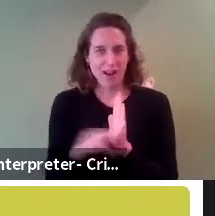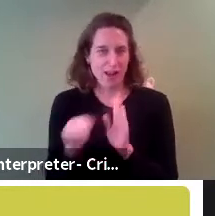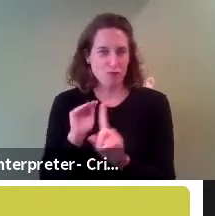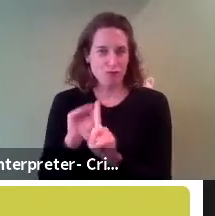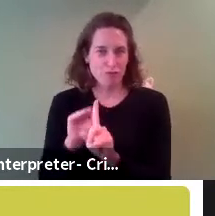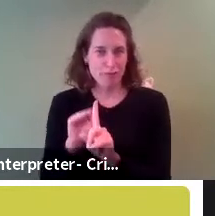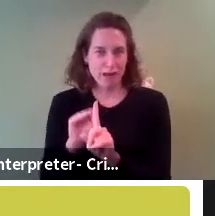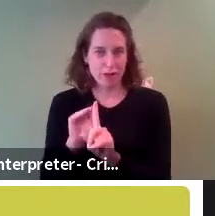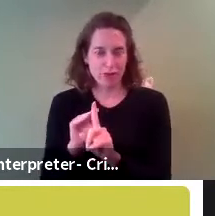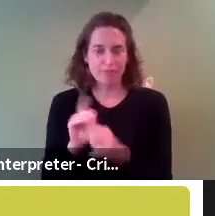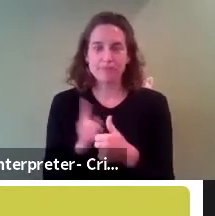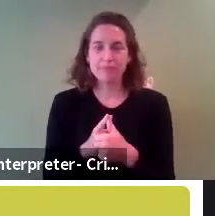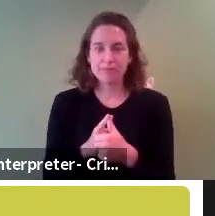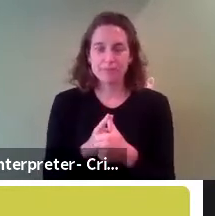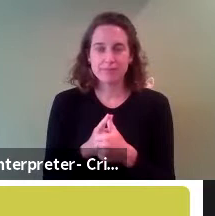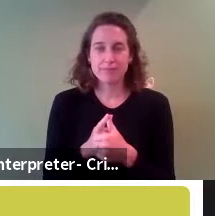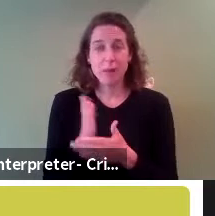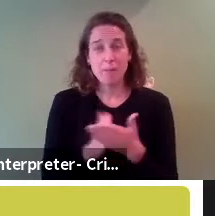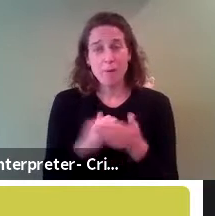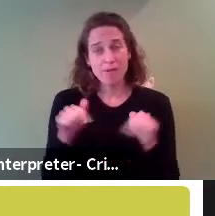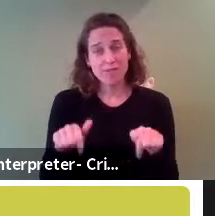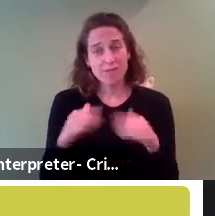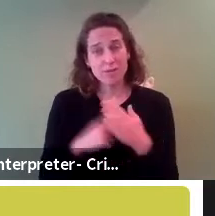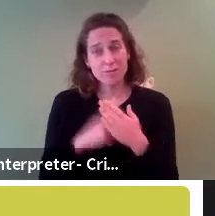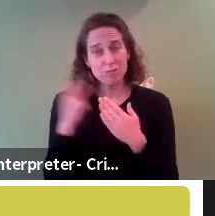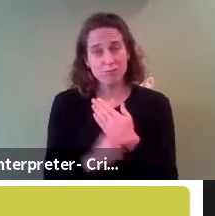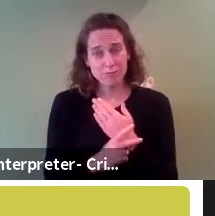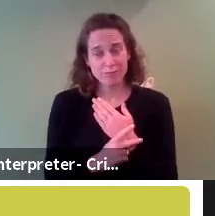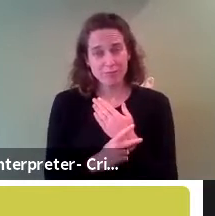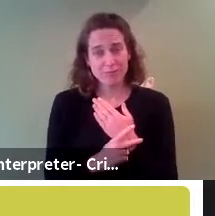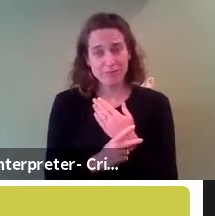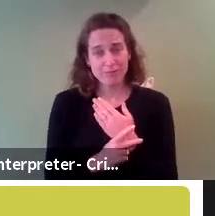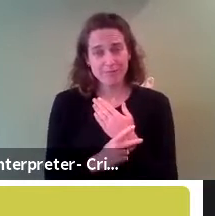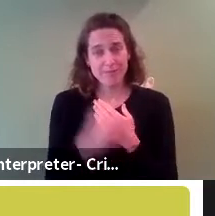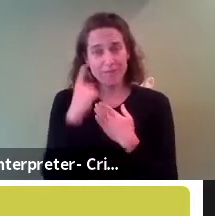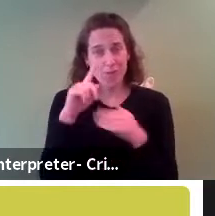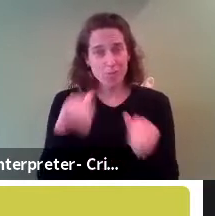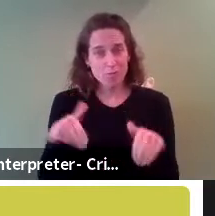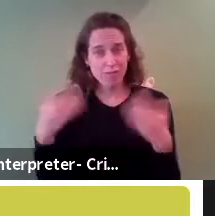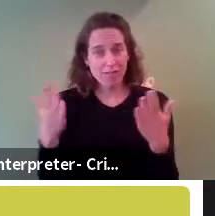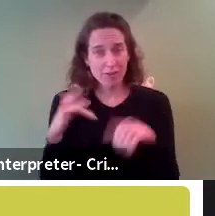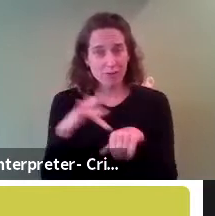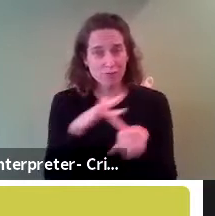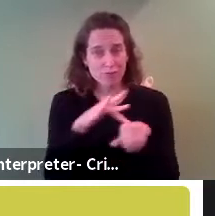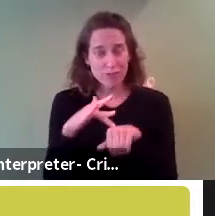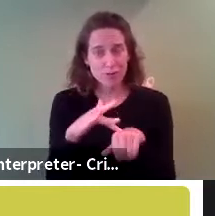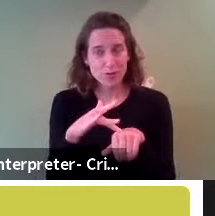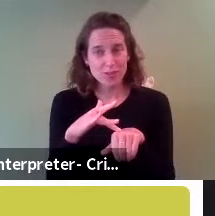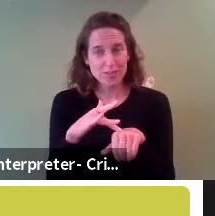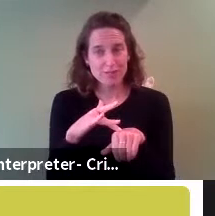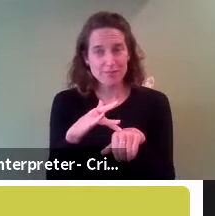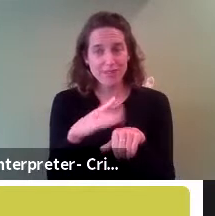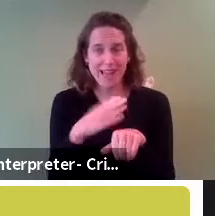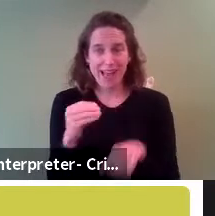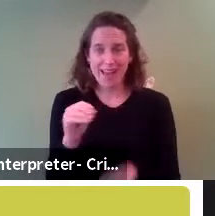things. Number one, as part of our program for providing resources and tips